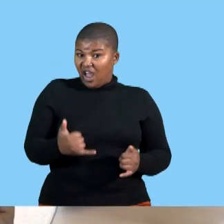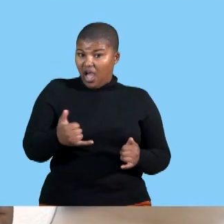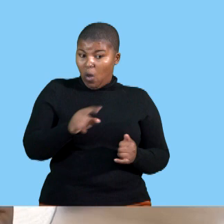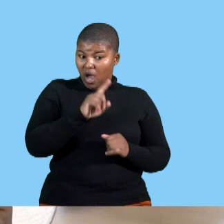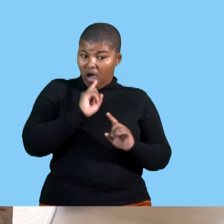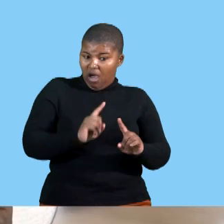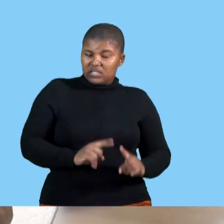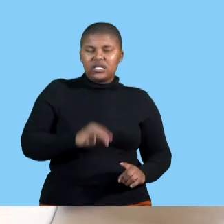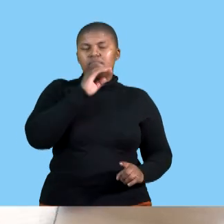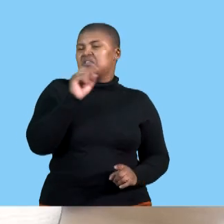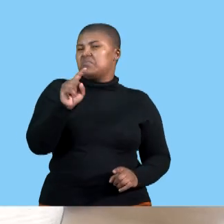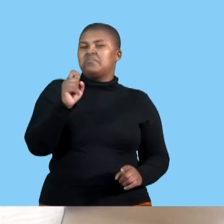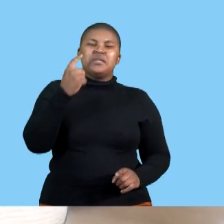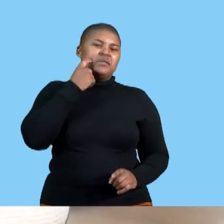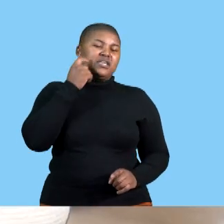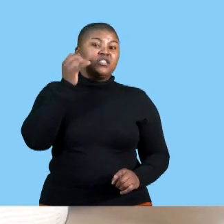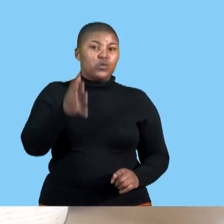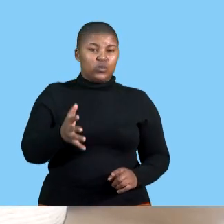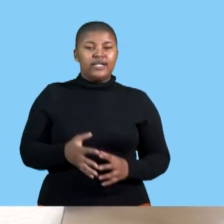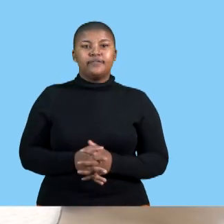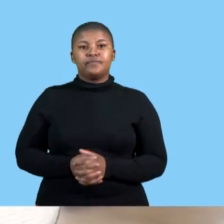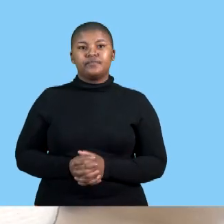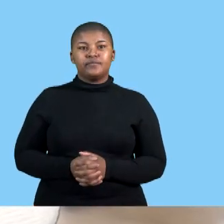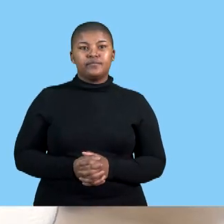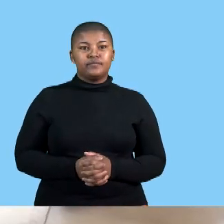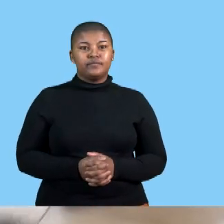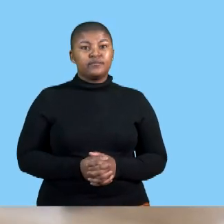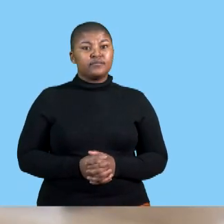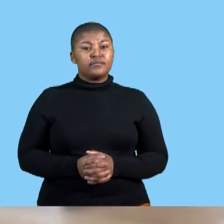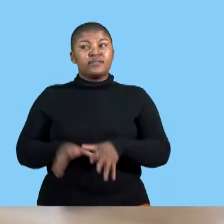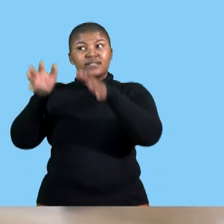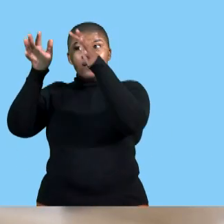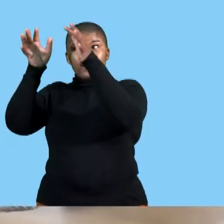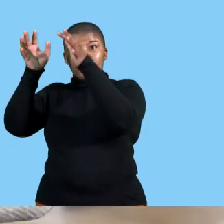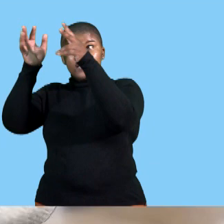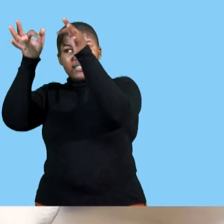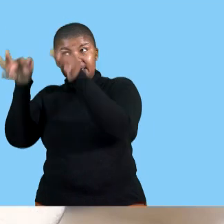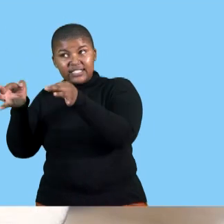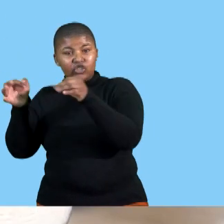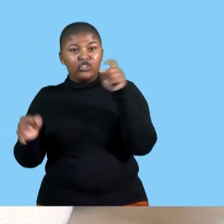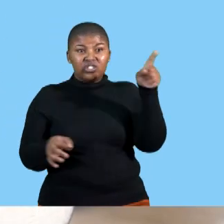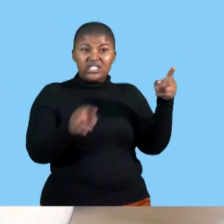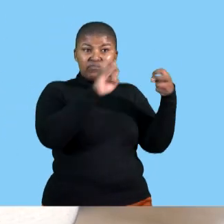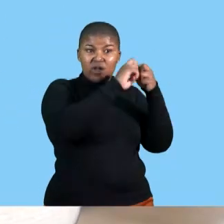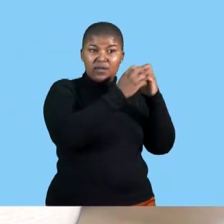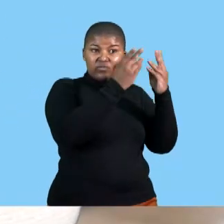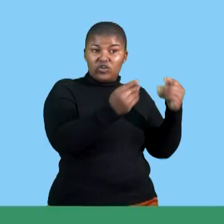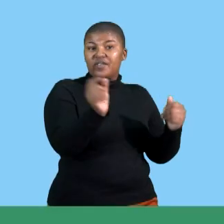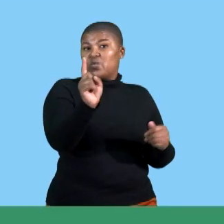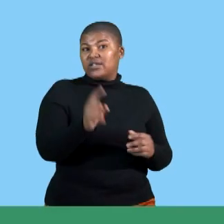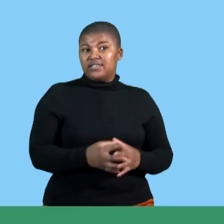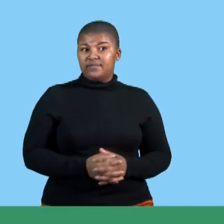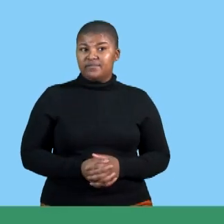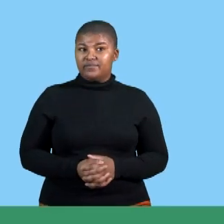that we just finished now, then this should be fairly easy for you. Right, what is the difference between decision making and problem